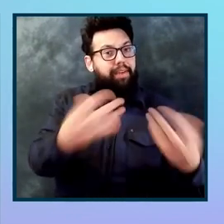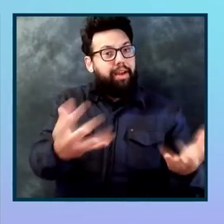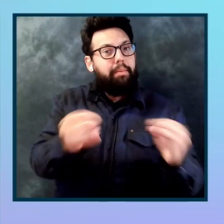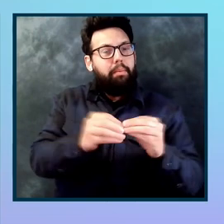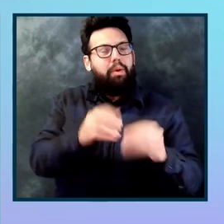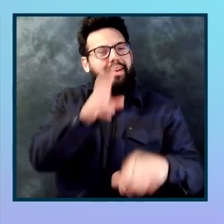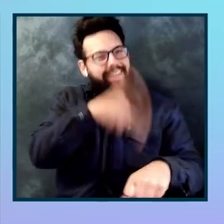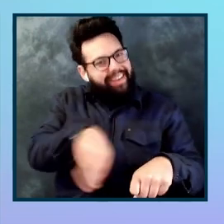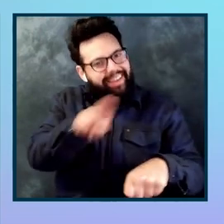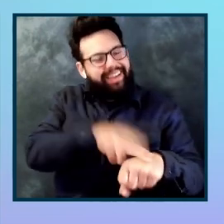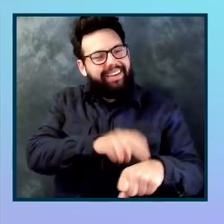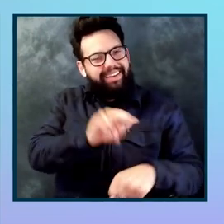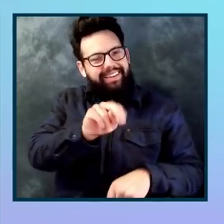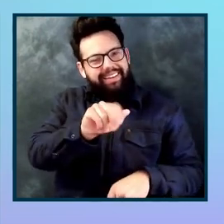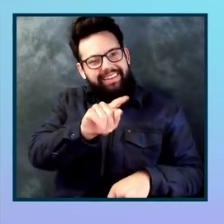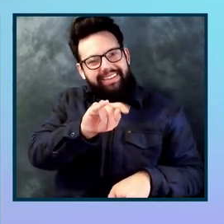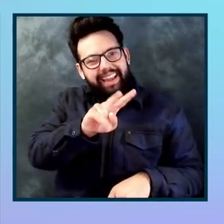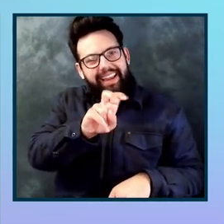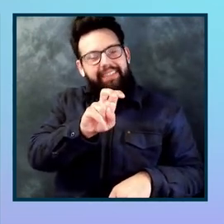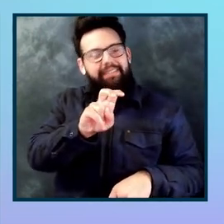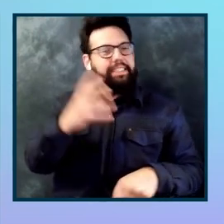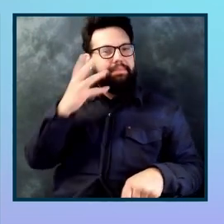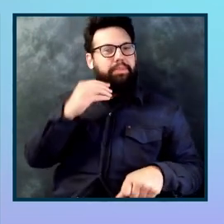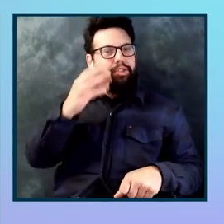our digital properties more accessible?